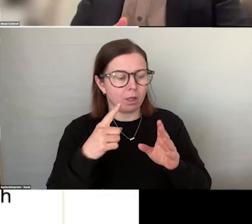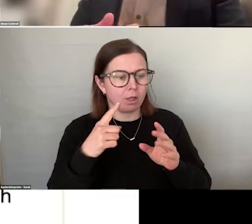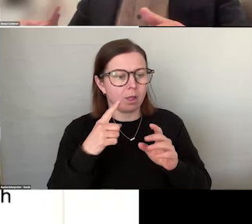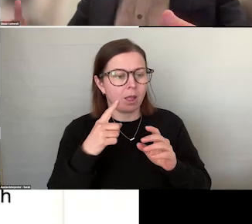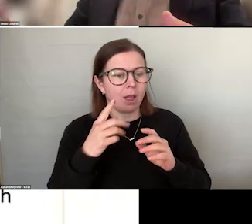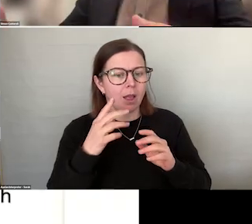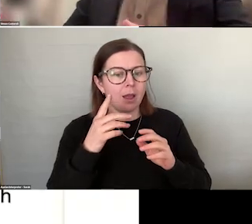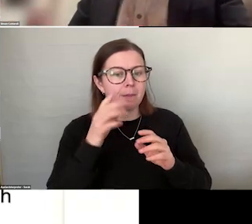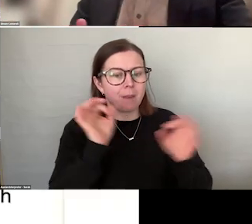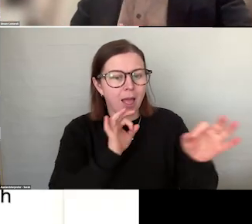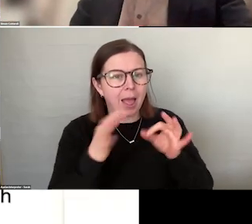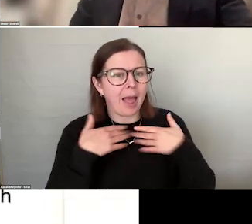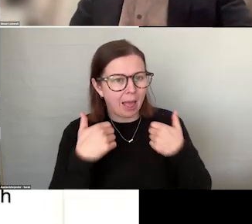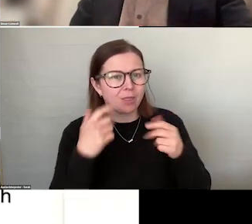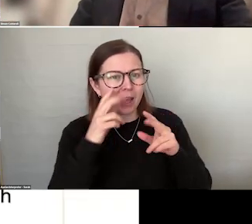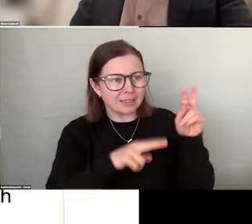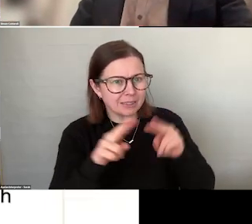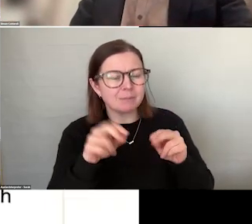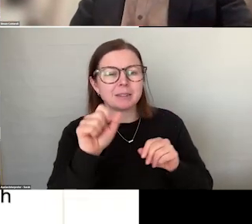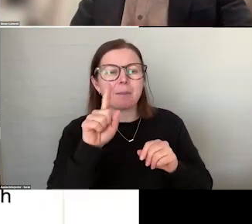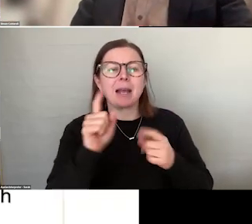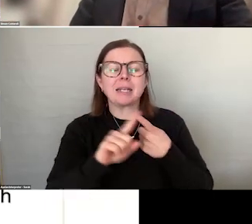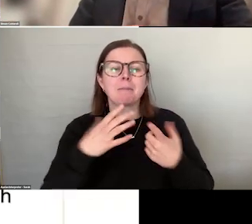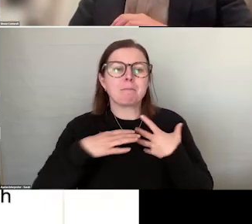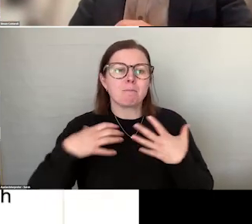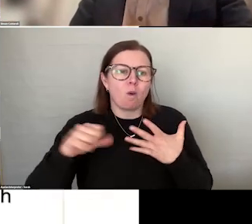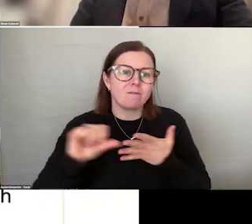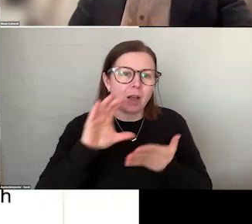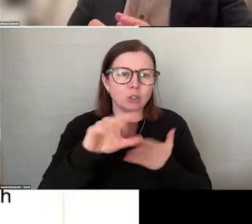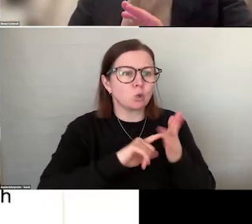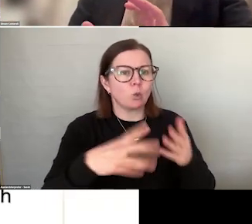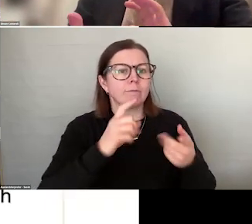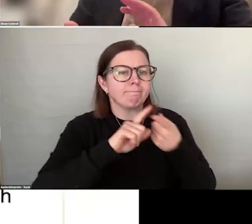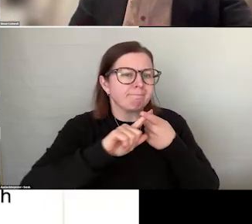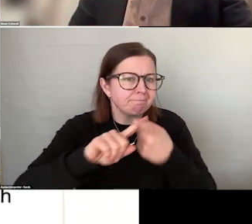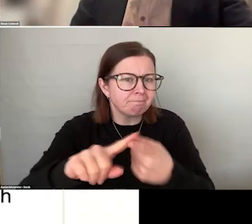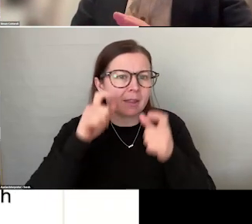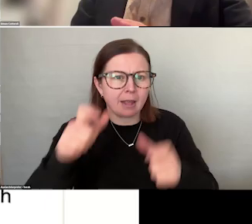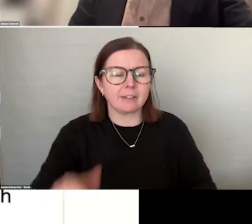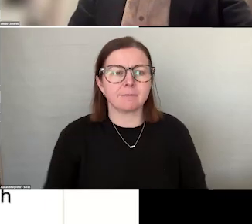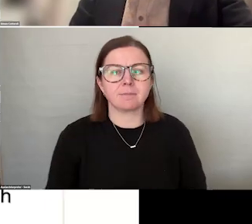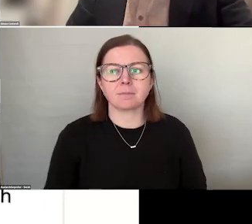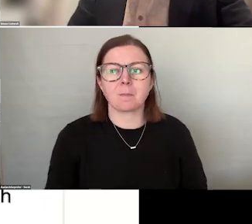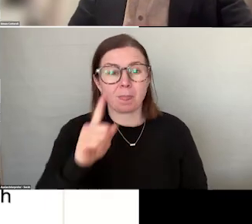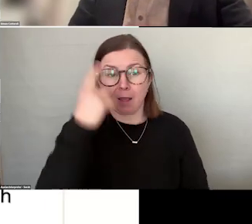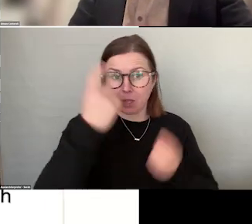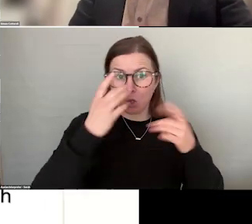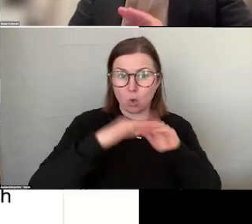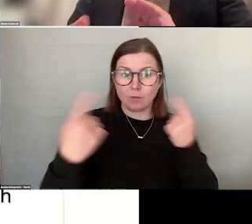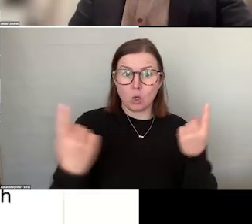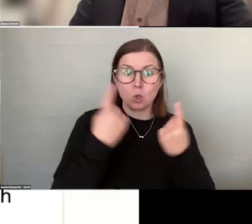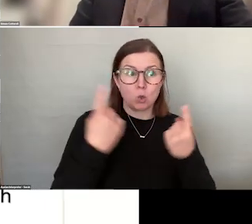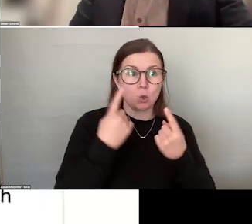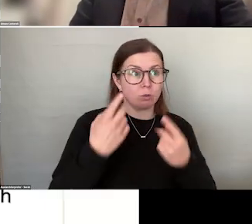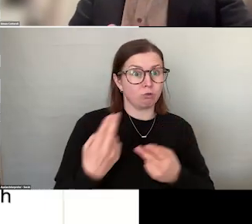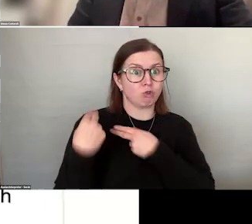deliver that, but we need more wraparound funding to support continuity of care. And if you think about whose job it is to fund general practice,